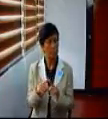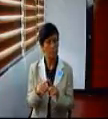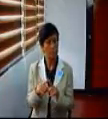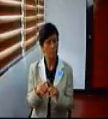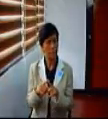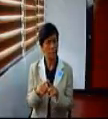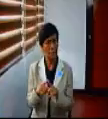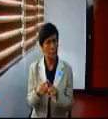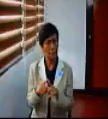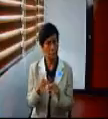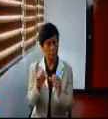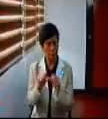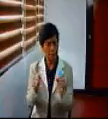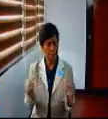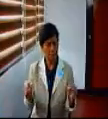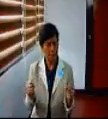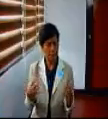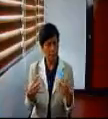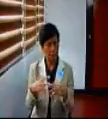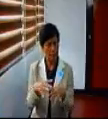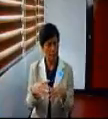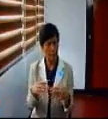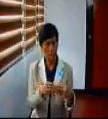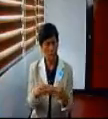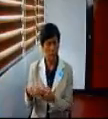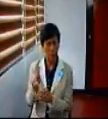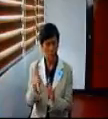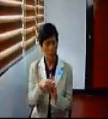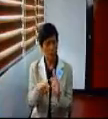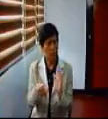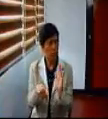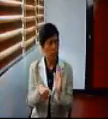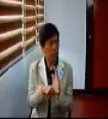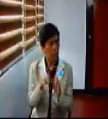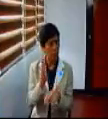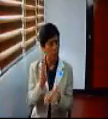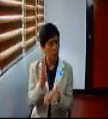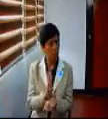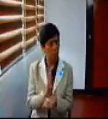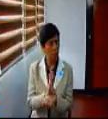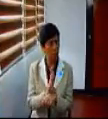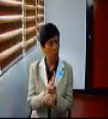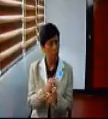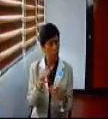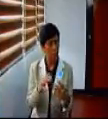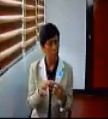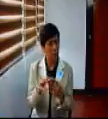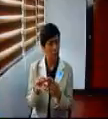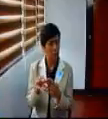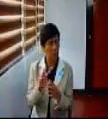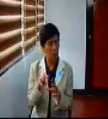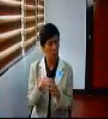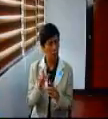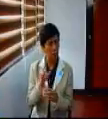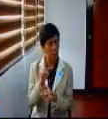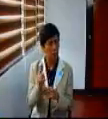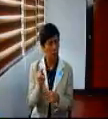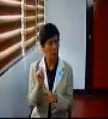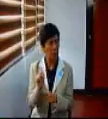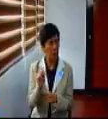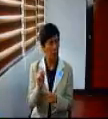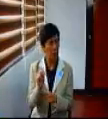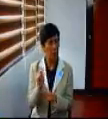a snapshot statement. So the guiding principles on business and human rights were unanimously endorsed by the United Nations Human Rights Council